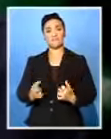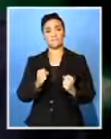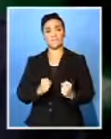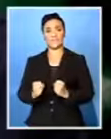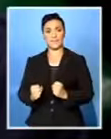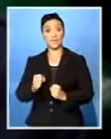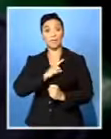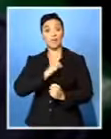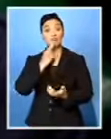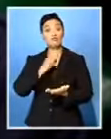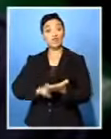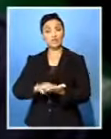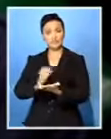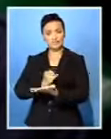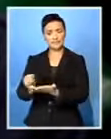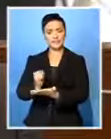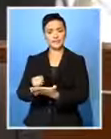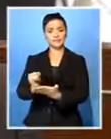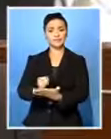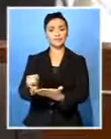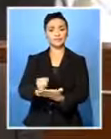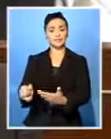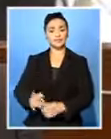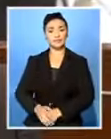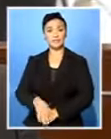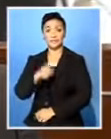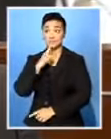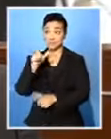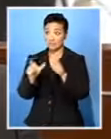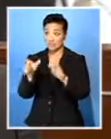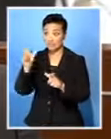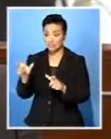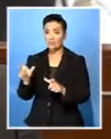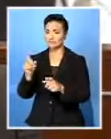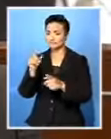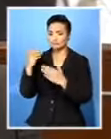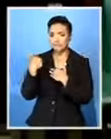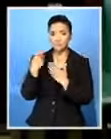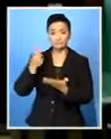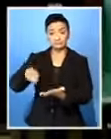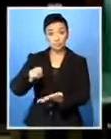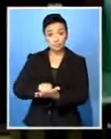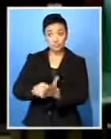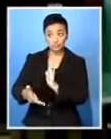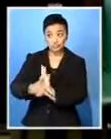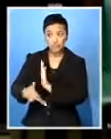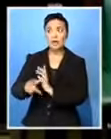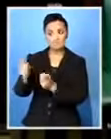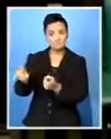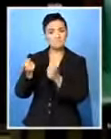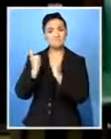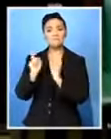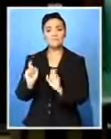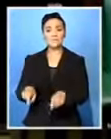cancelling contracts awarded irregularly and holding those responsible to account. The Interim Board